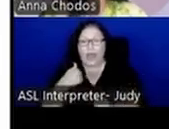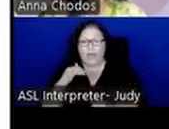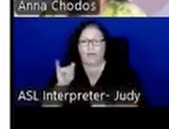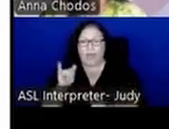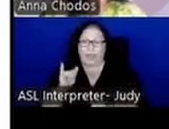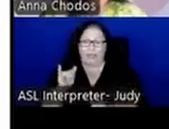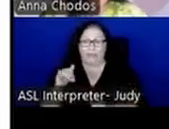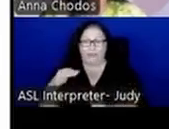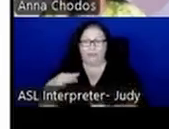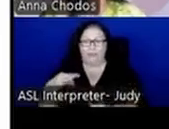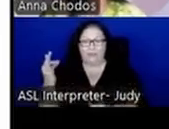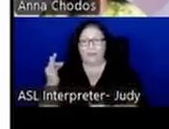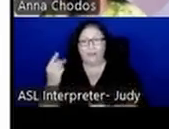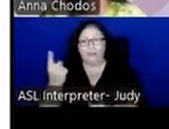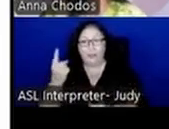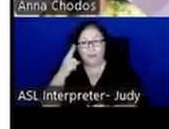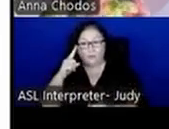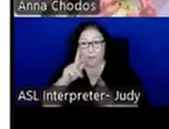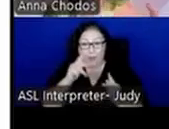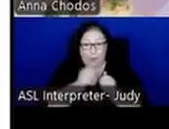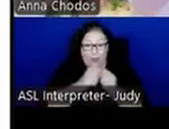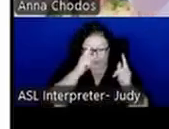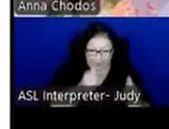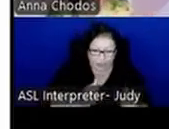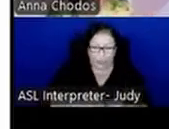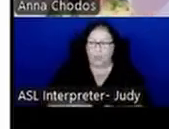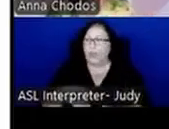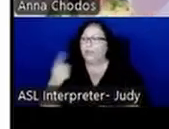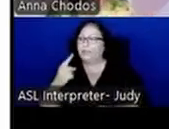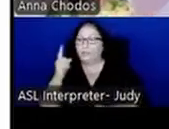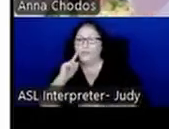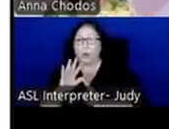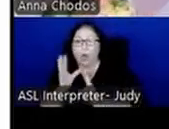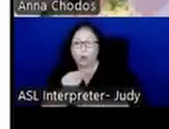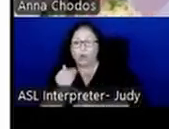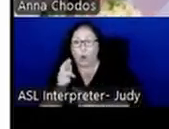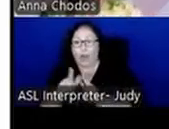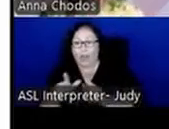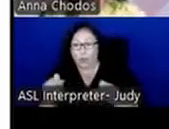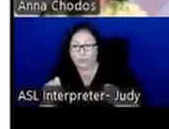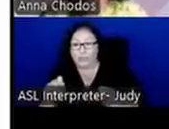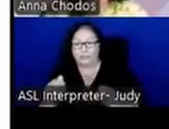certain cultural or linguistic specific communities, that sort of thing. So just want to put that out there.